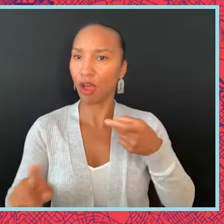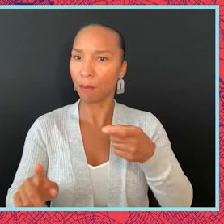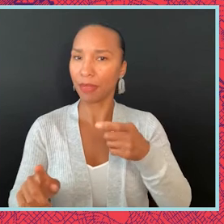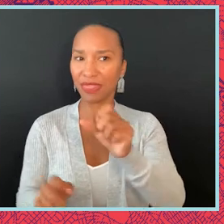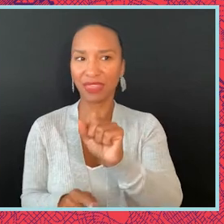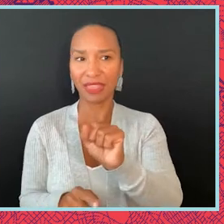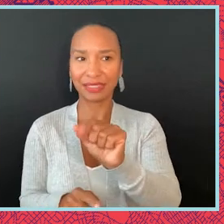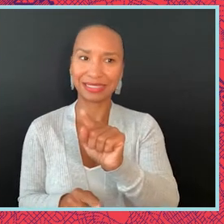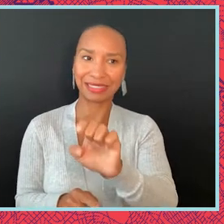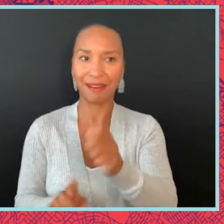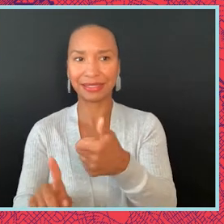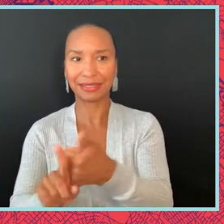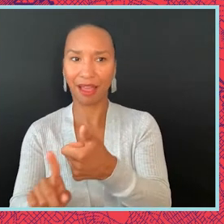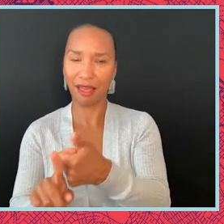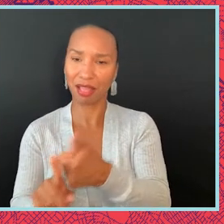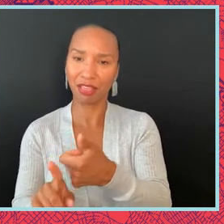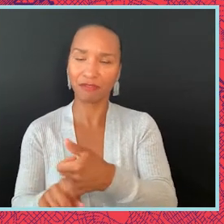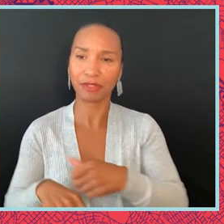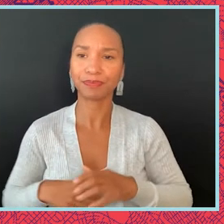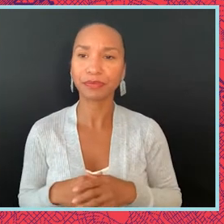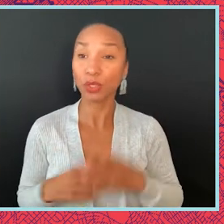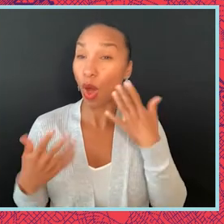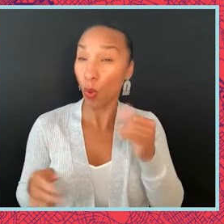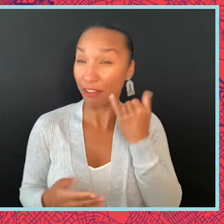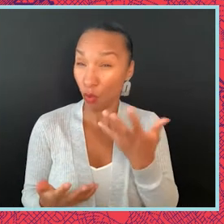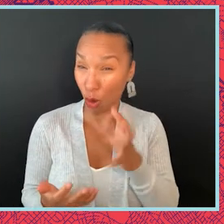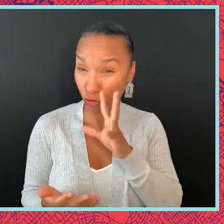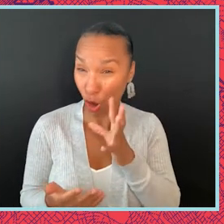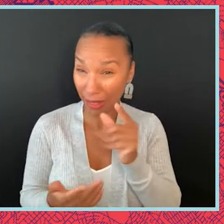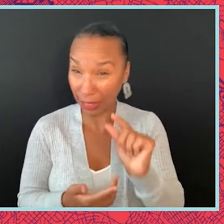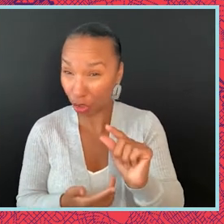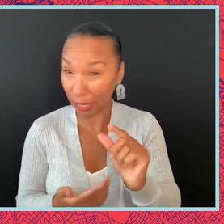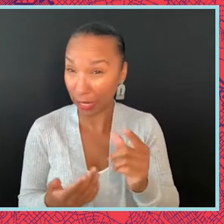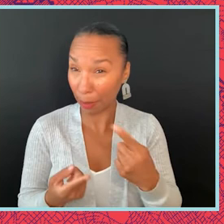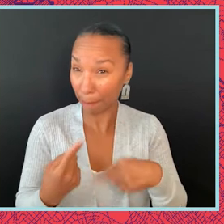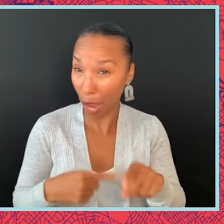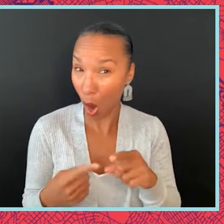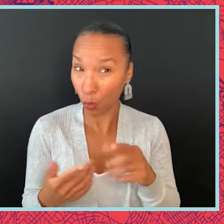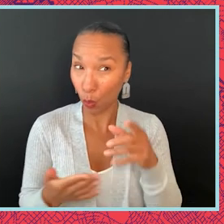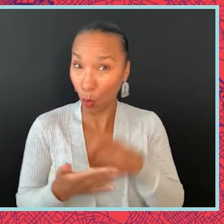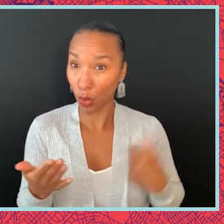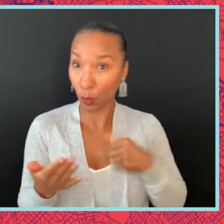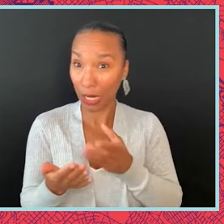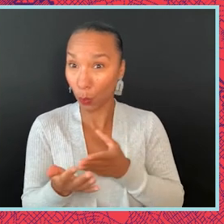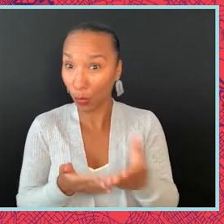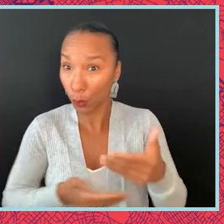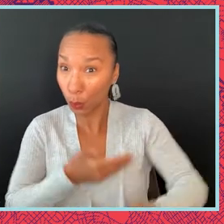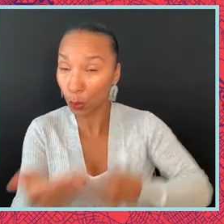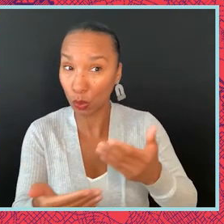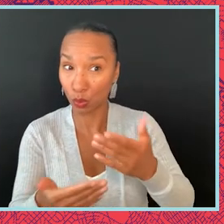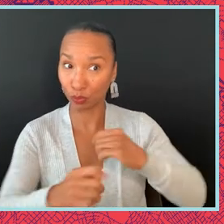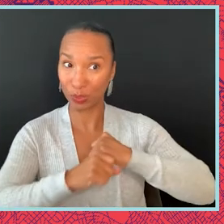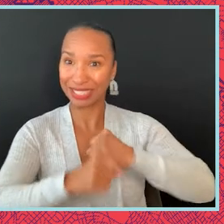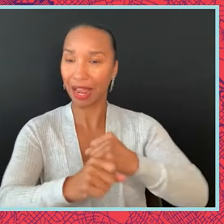be the state. So that, you know, and I don't know if you want to talk a little bit about this sort of what we went through in terms of